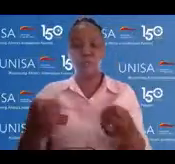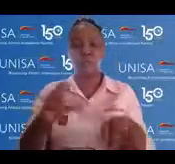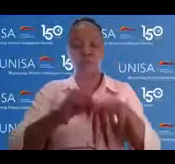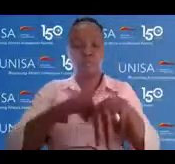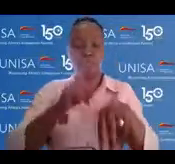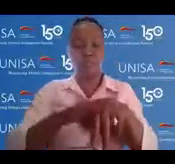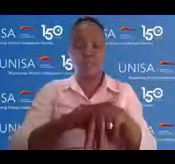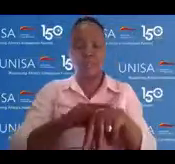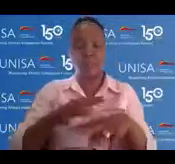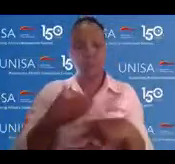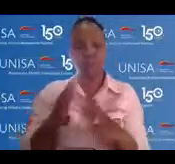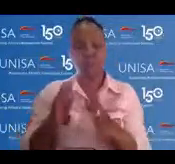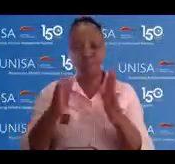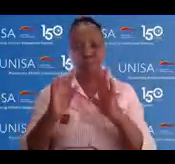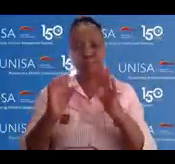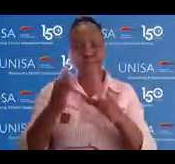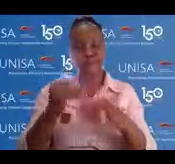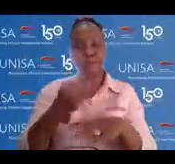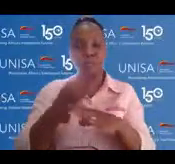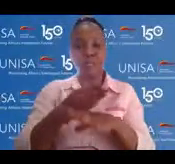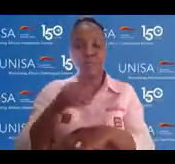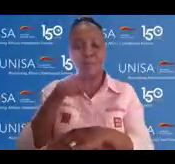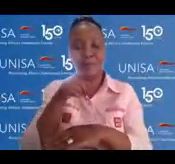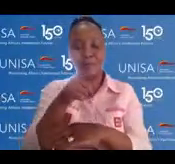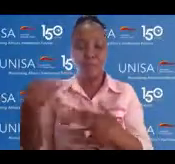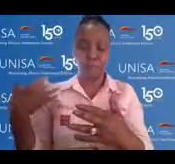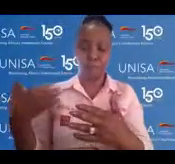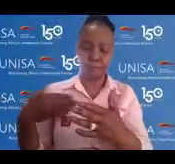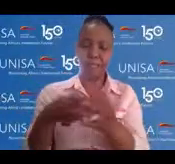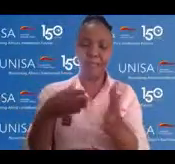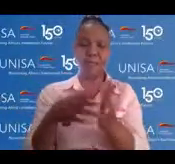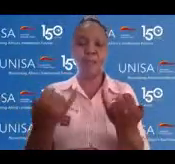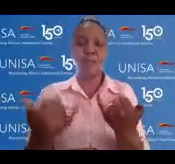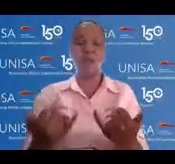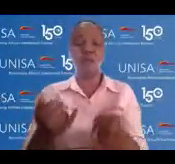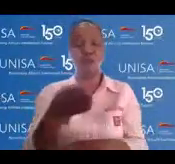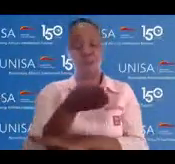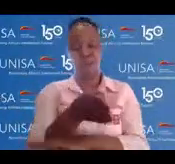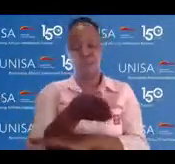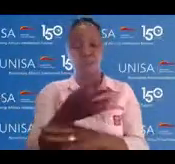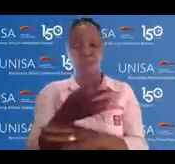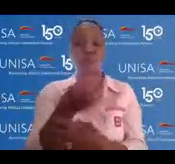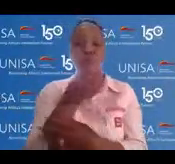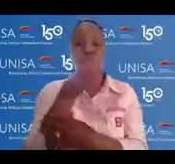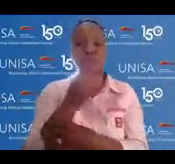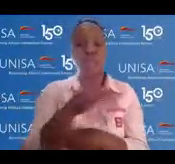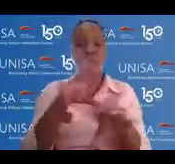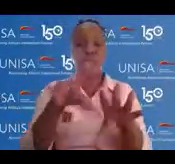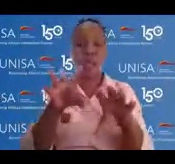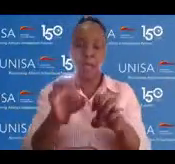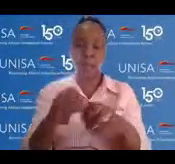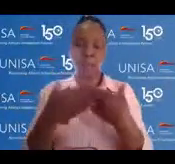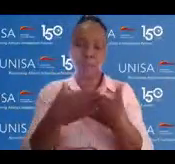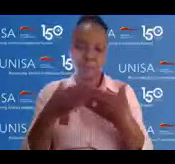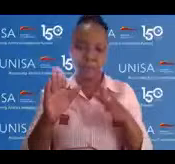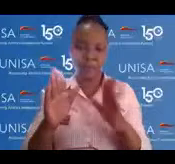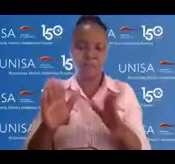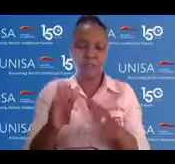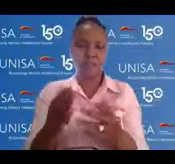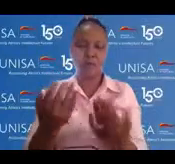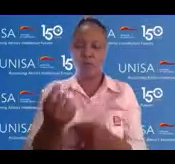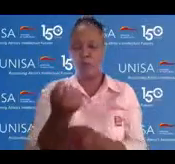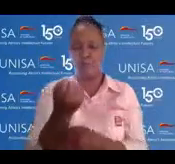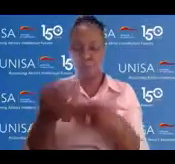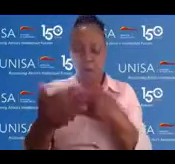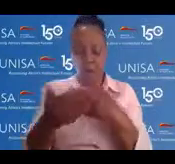congratulating you for making it this far. And we say the examination has kick-started or is about to kickstart. So